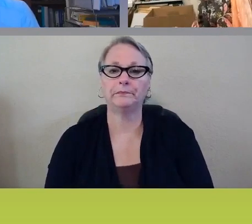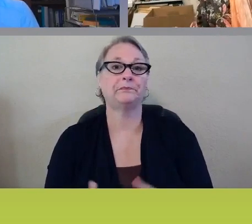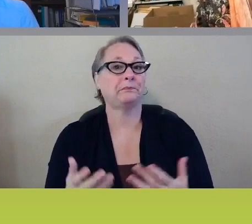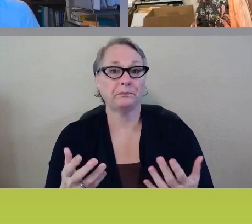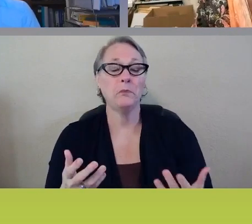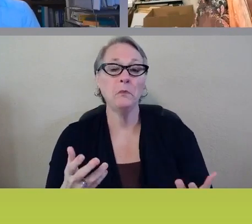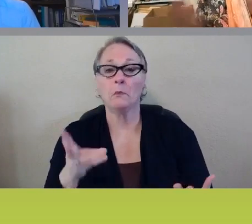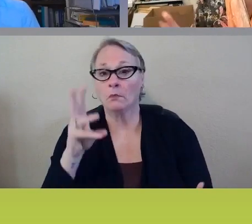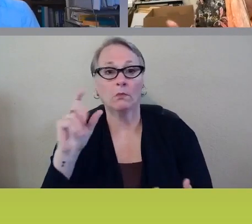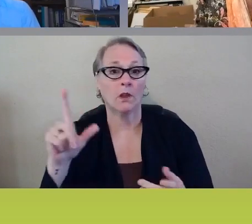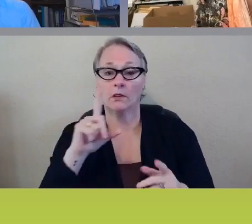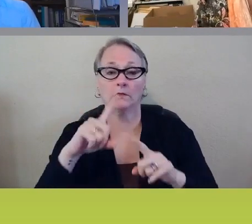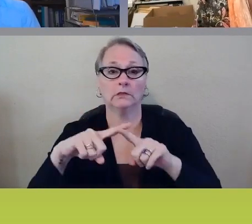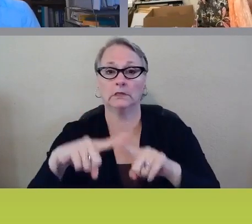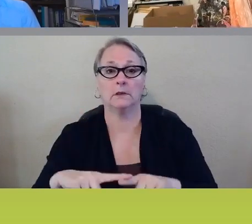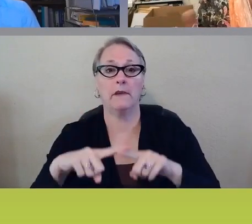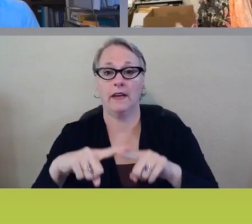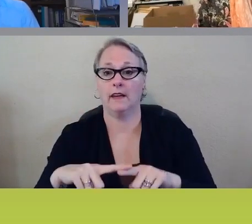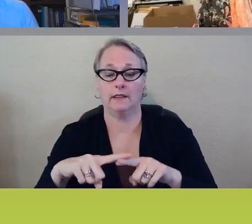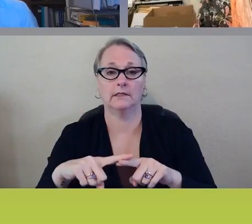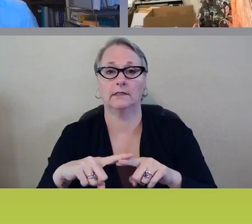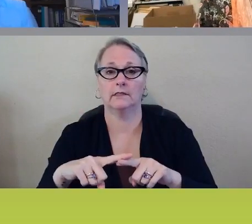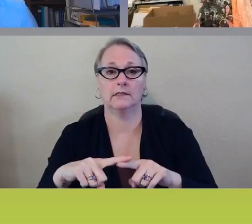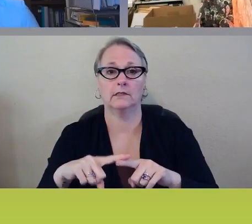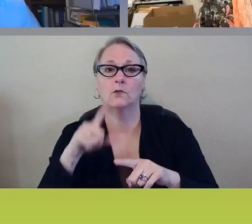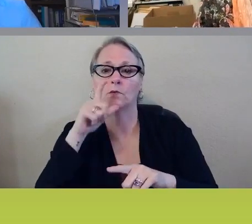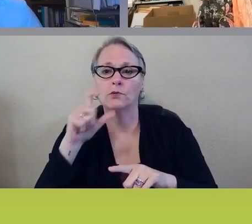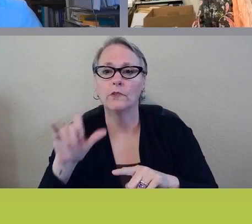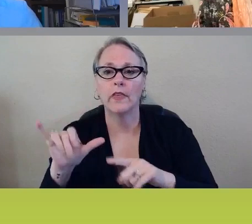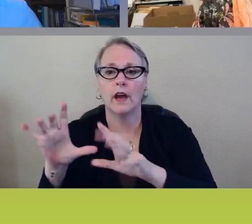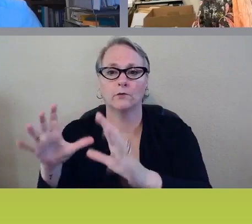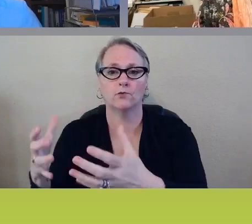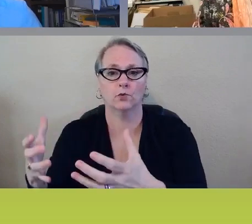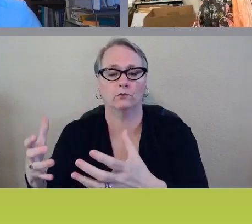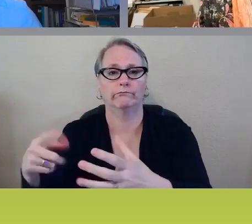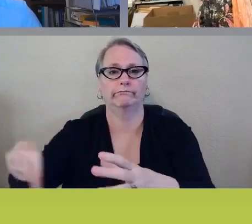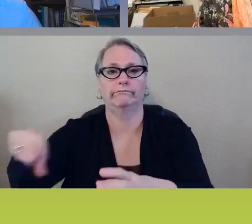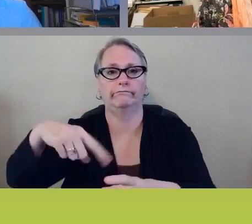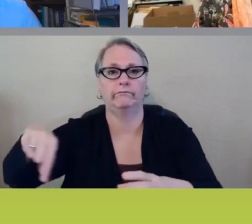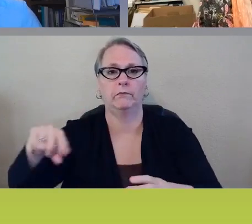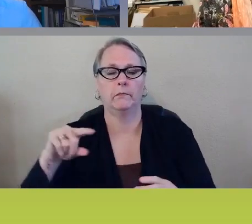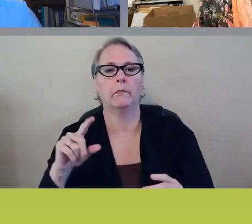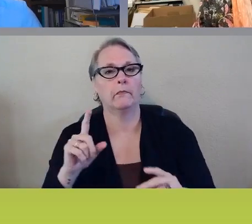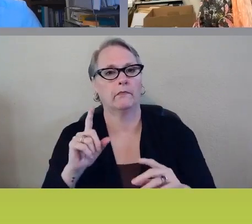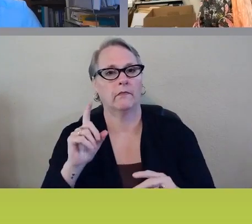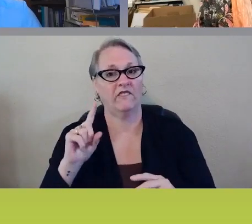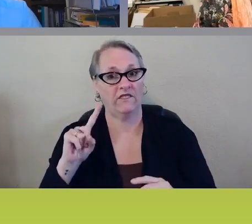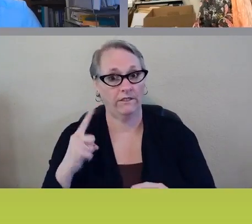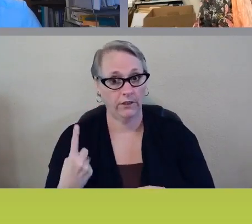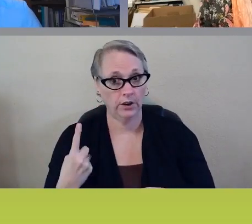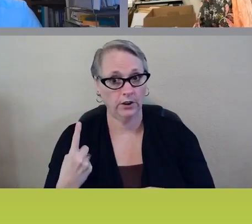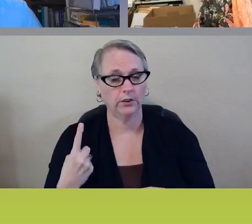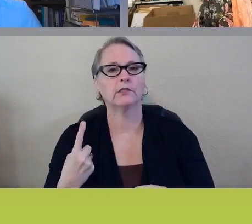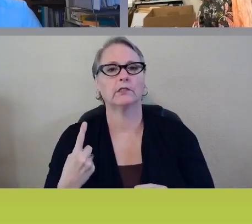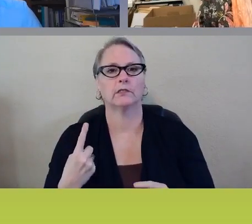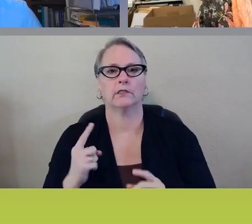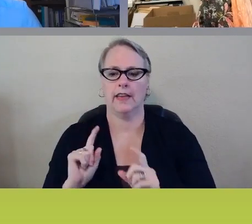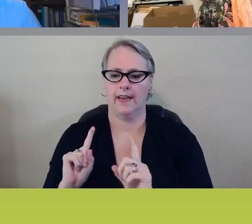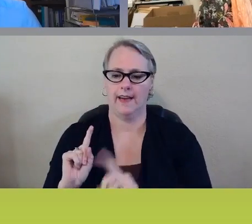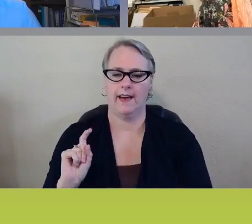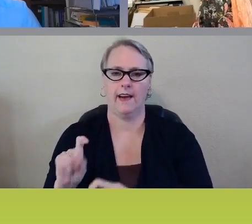depends the audience or the group, of course. But the first thing is to ask